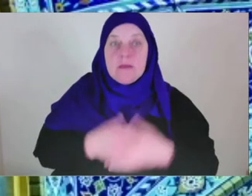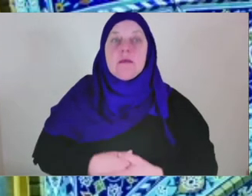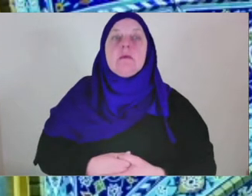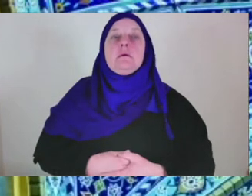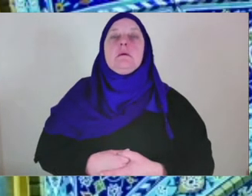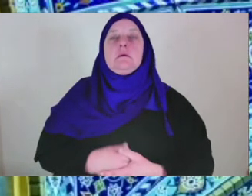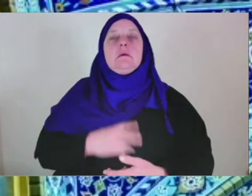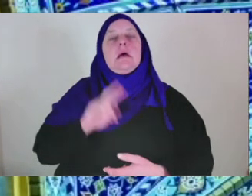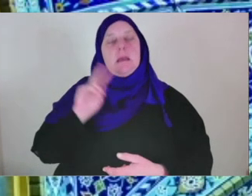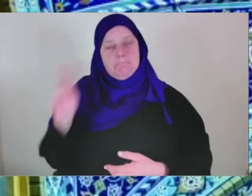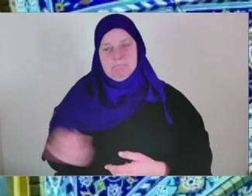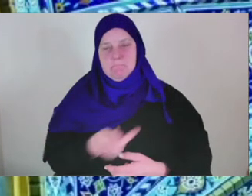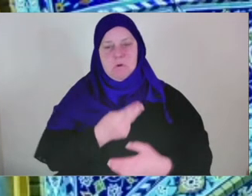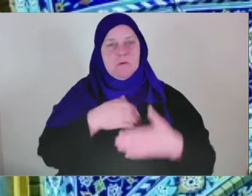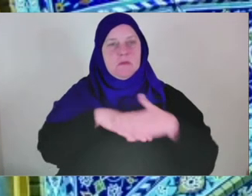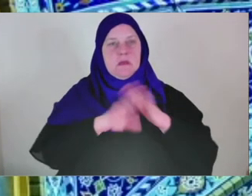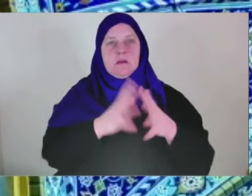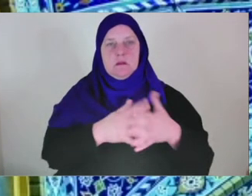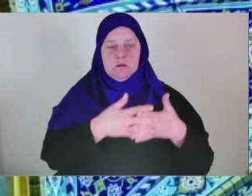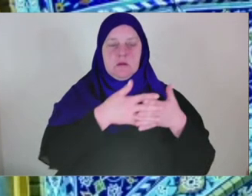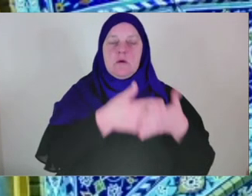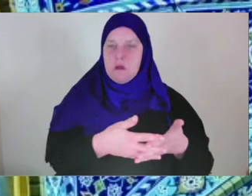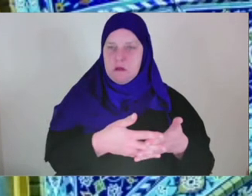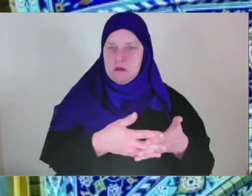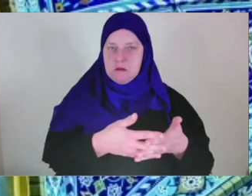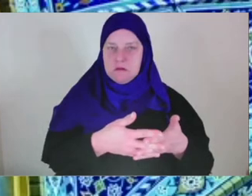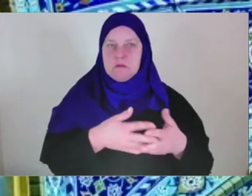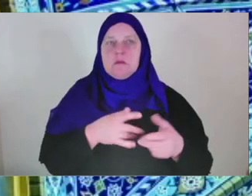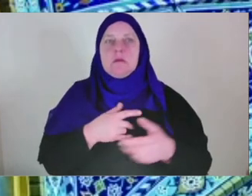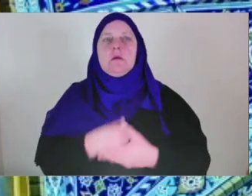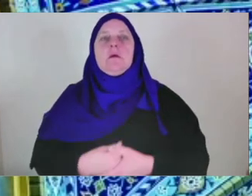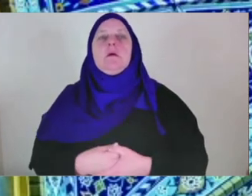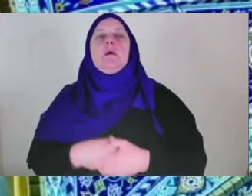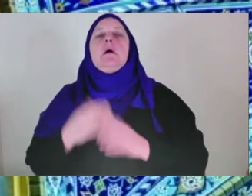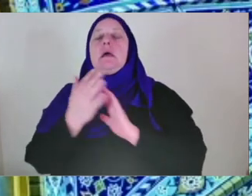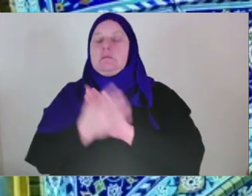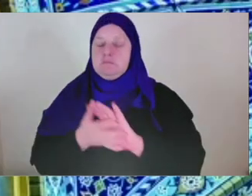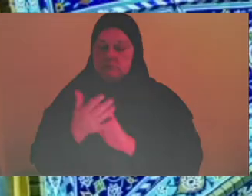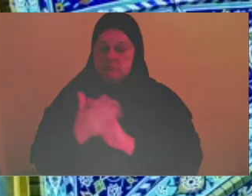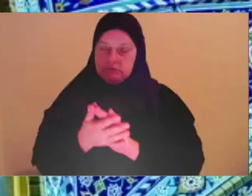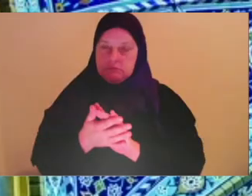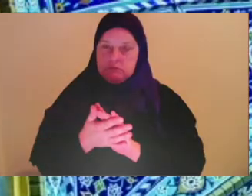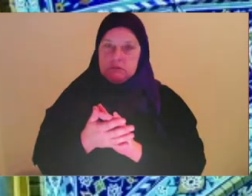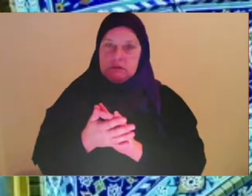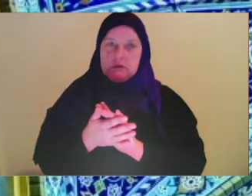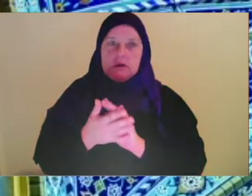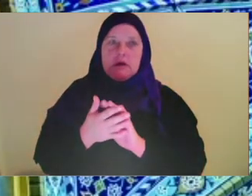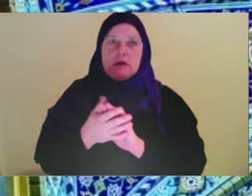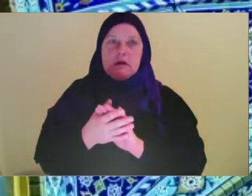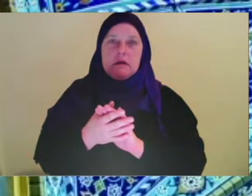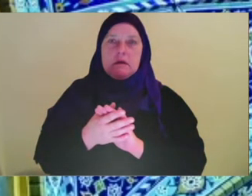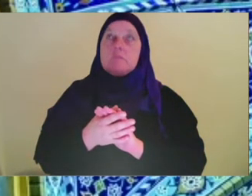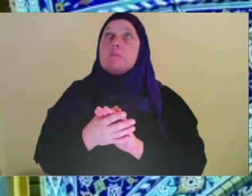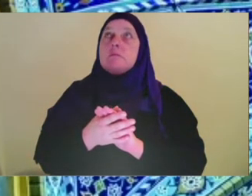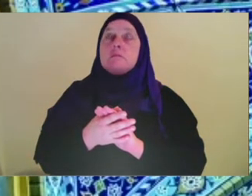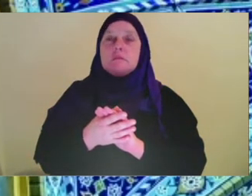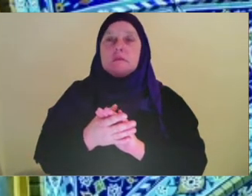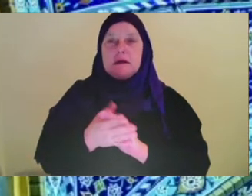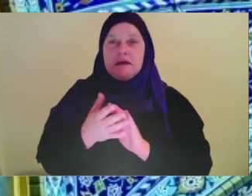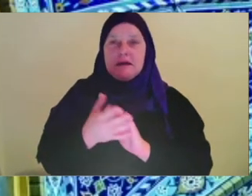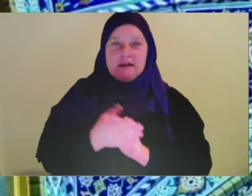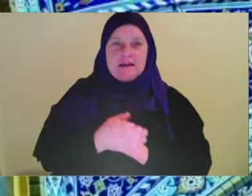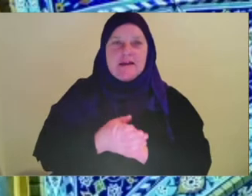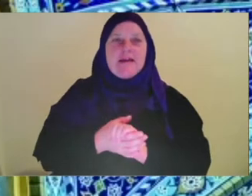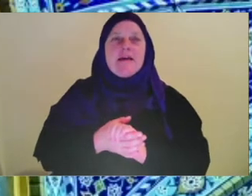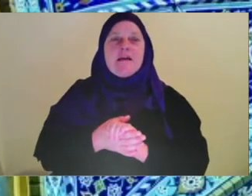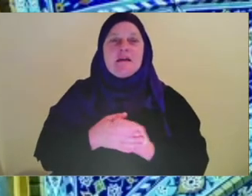are mentioned in the Quran and of course in numerous prophetic narrations as well. As for the Quran, the ayah is in